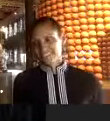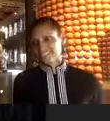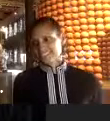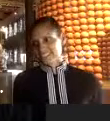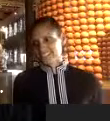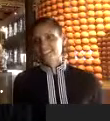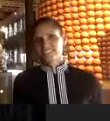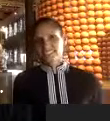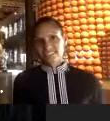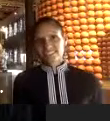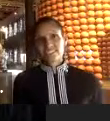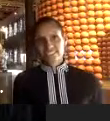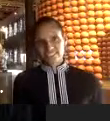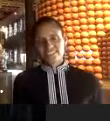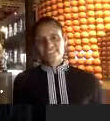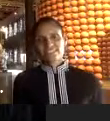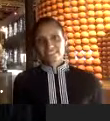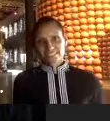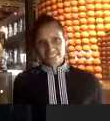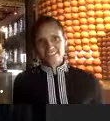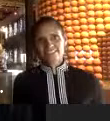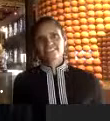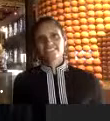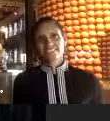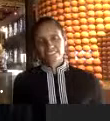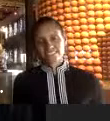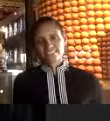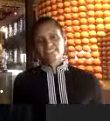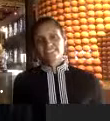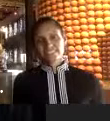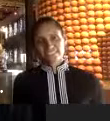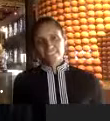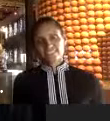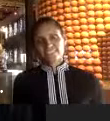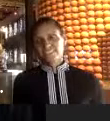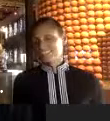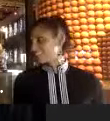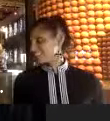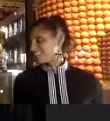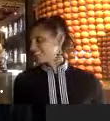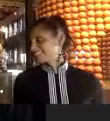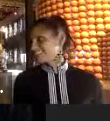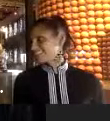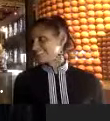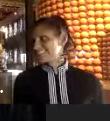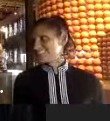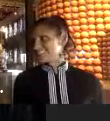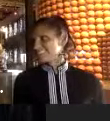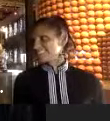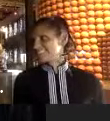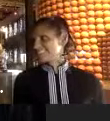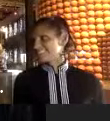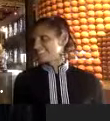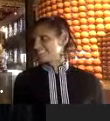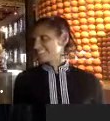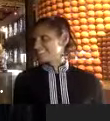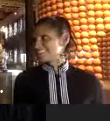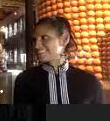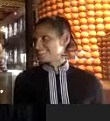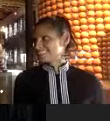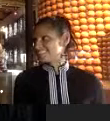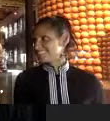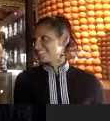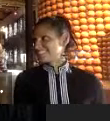had our top artists that we really wanted to work with. So, and like for Ziberia,